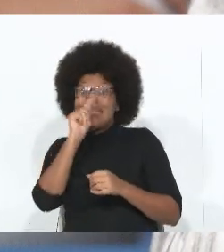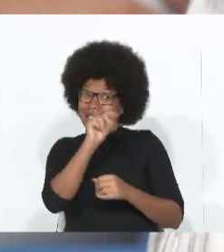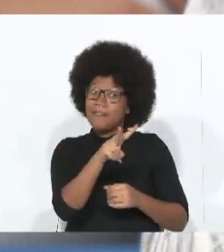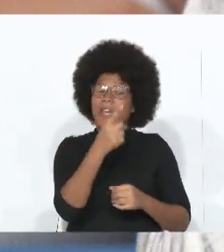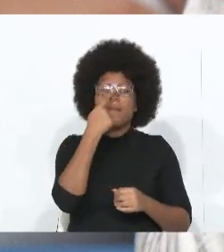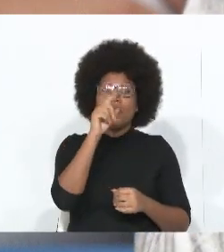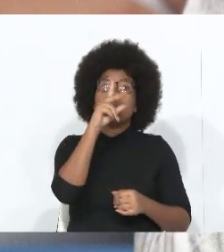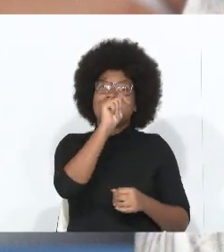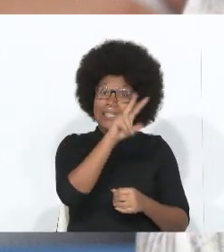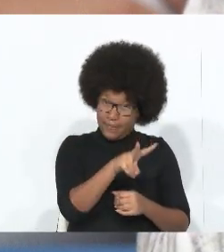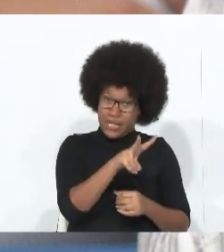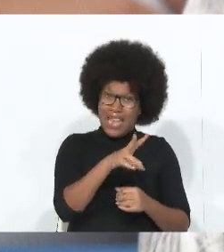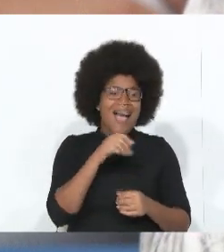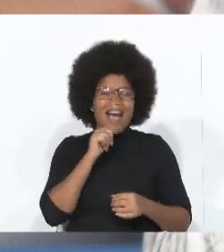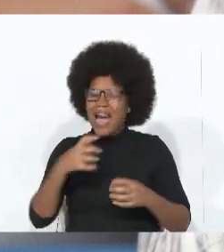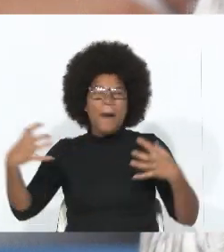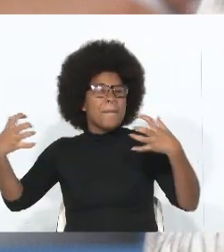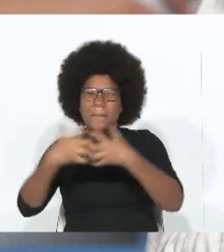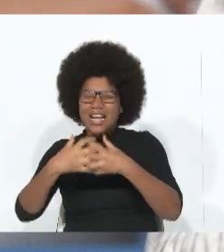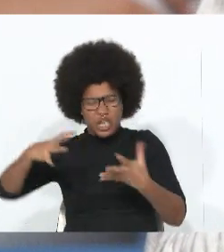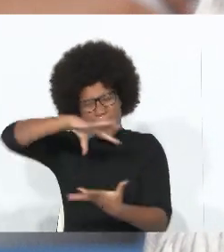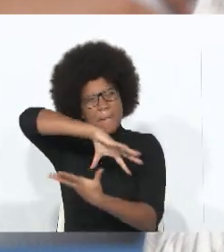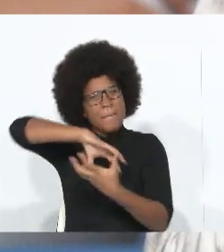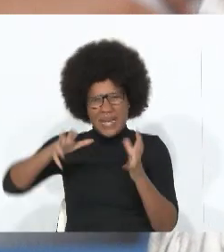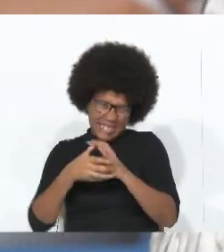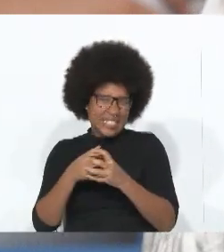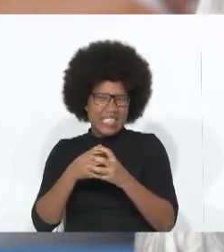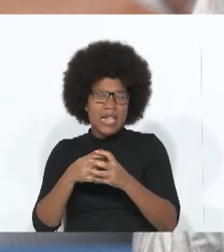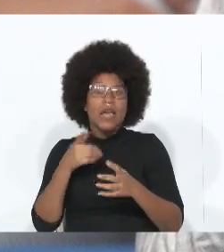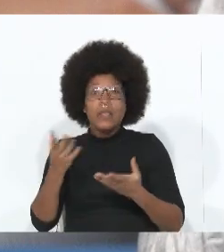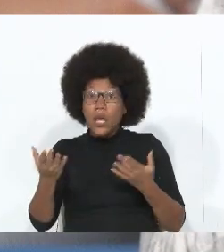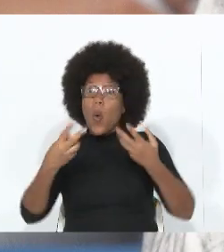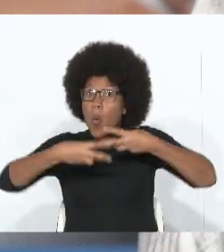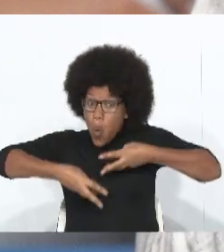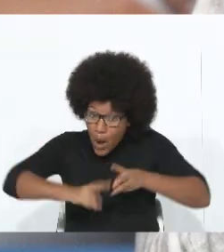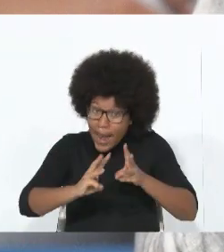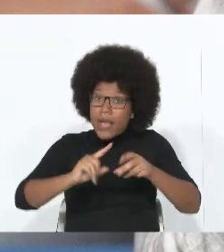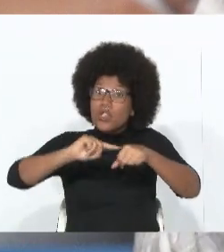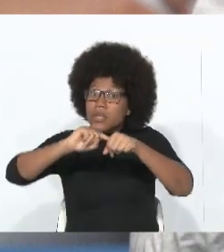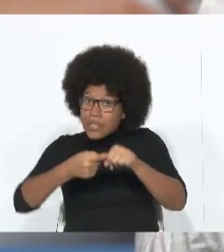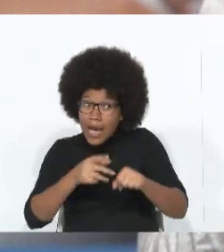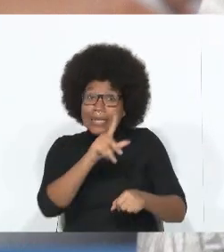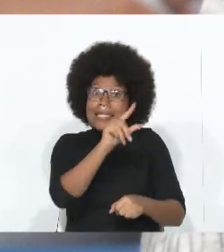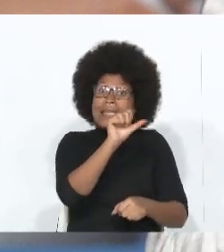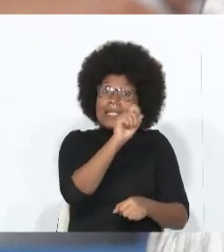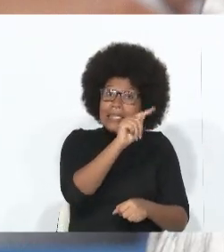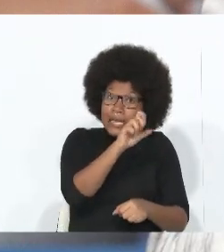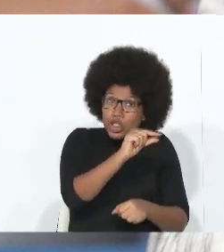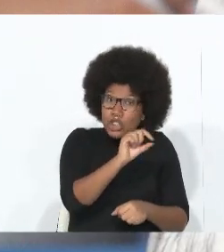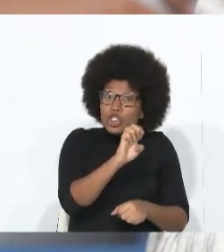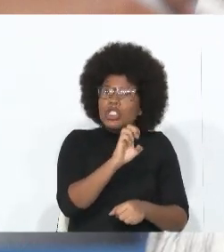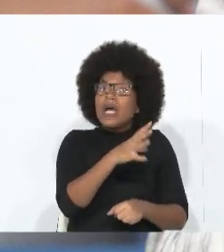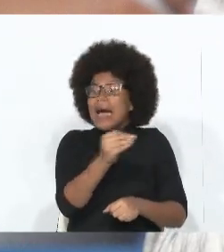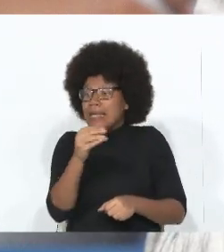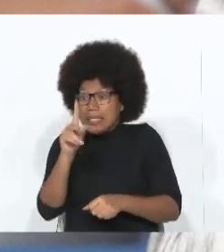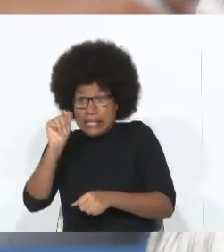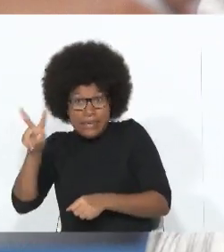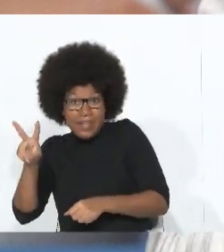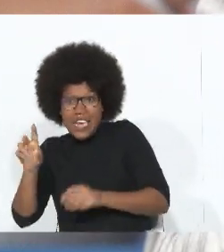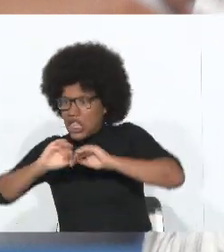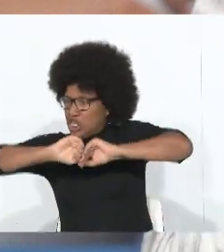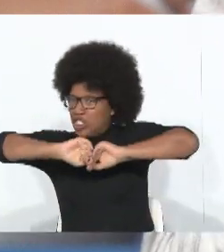know? And even our approach to work for stage and for TV is fundamentally different.